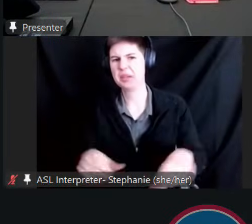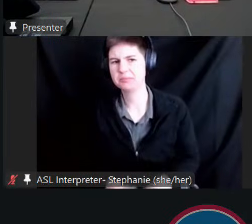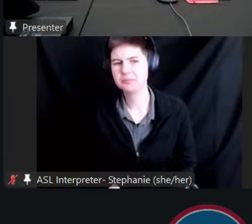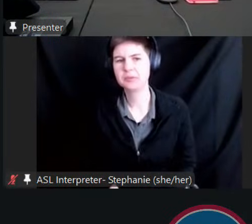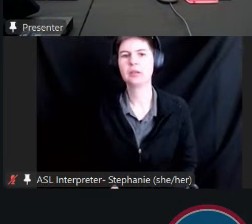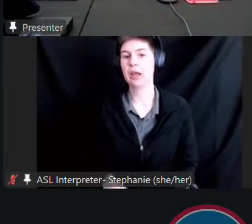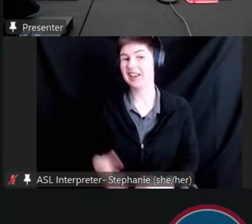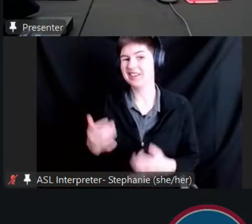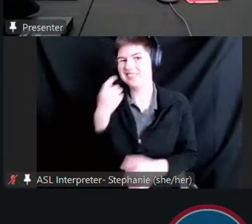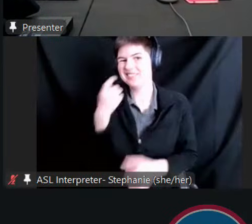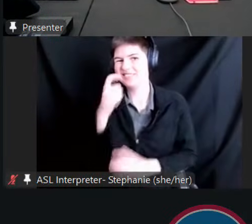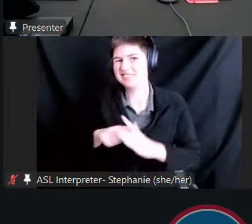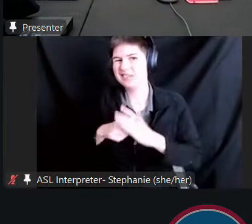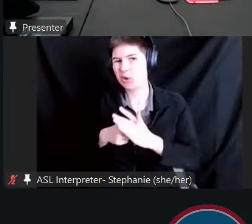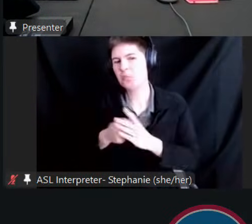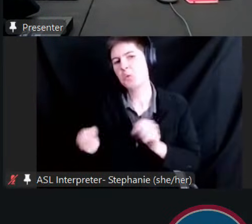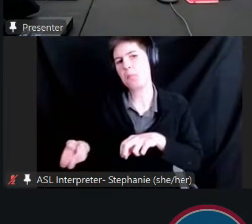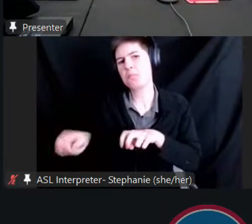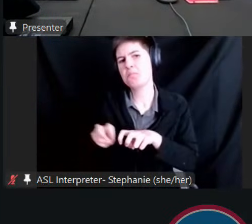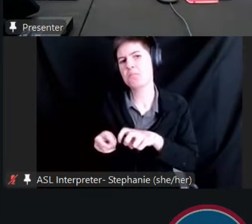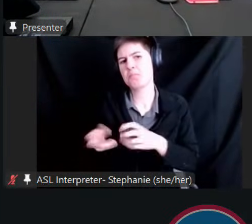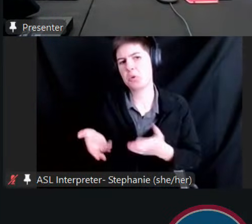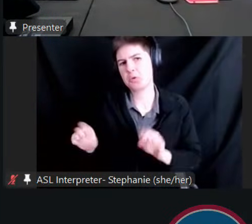started now. So,